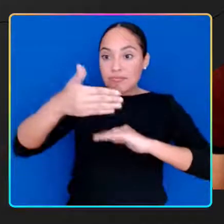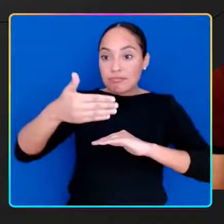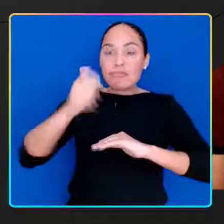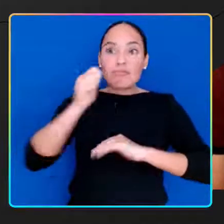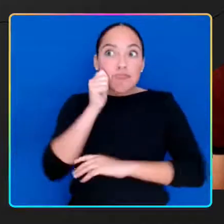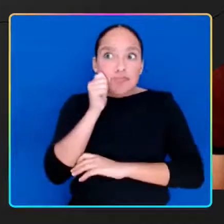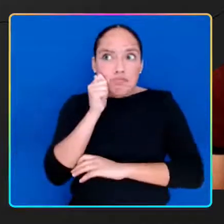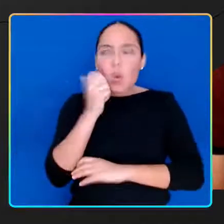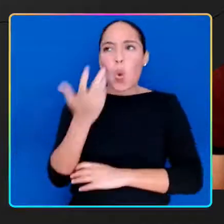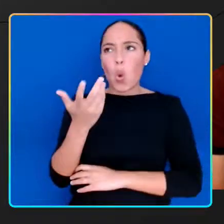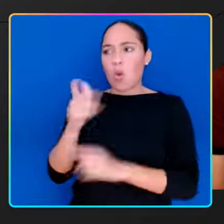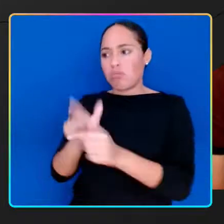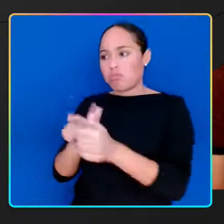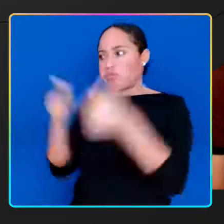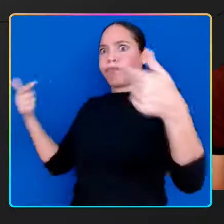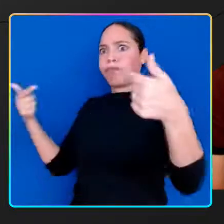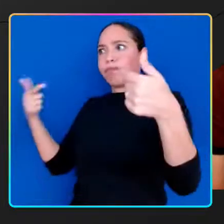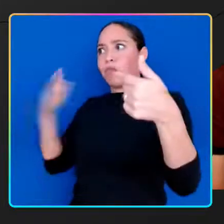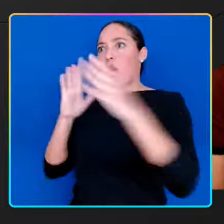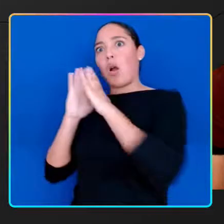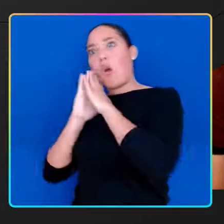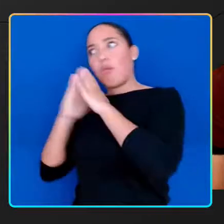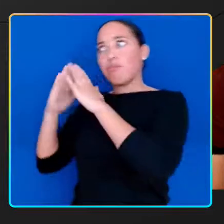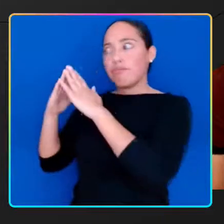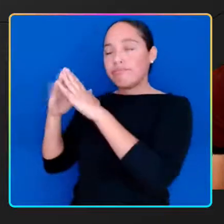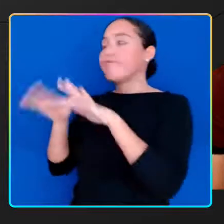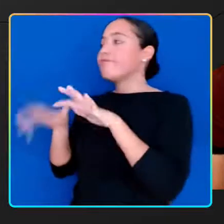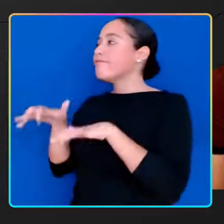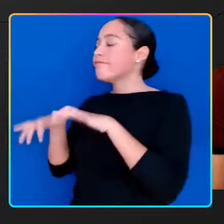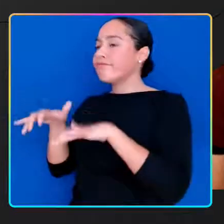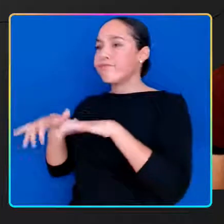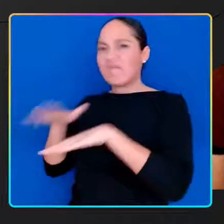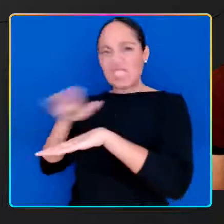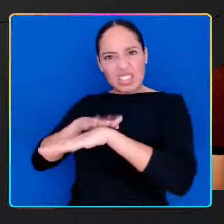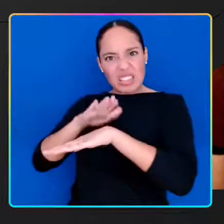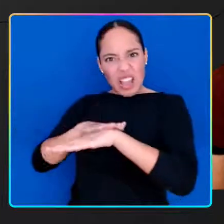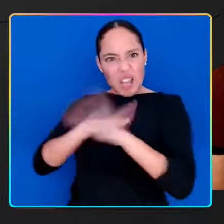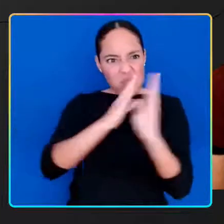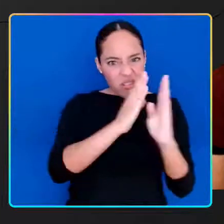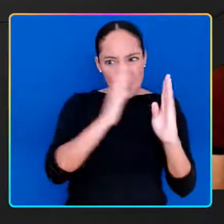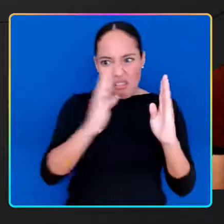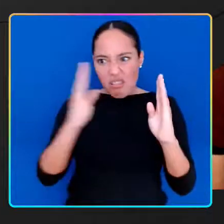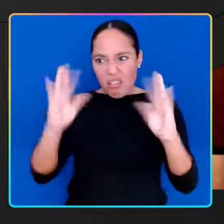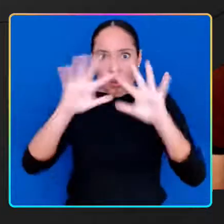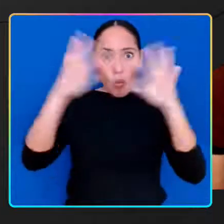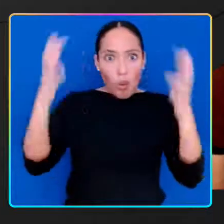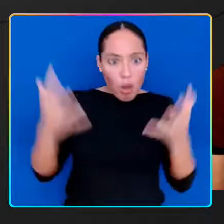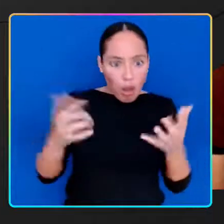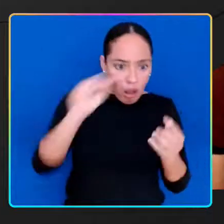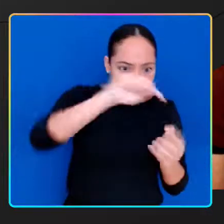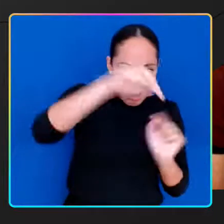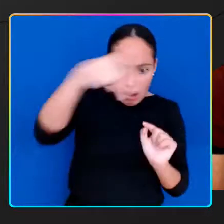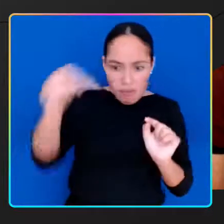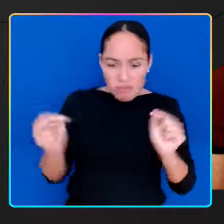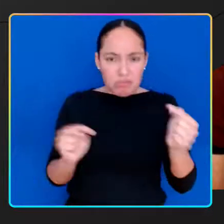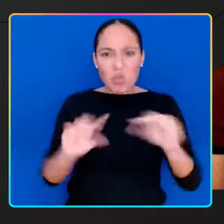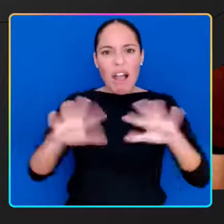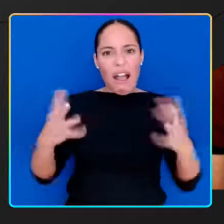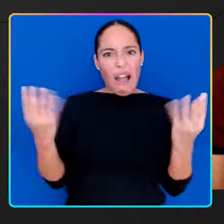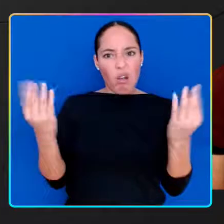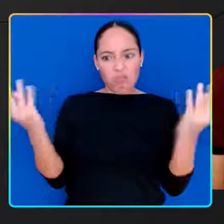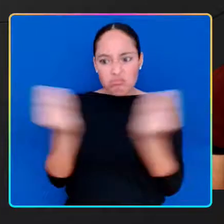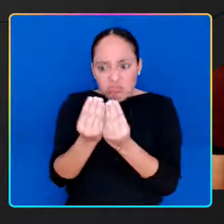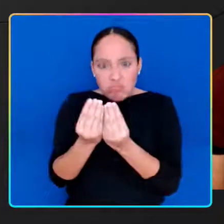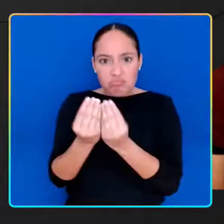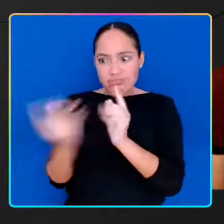flexible. Yeah, it depends also on projects. The Innovation Lab is also all in the same time zone. We are all